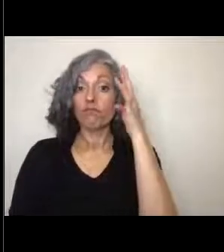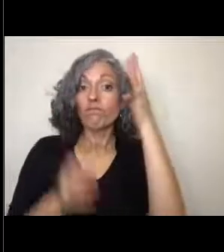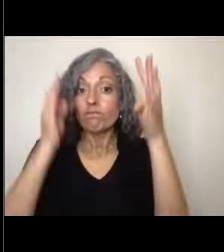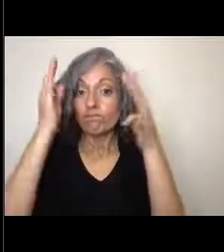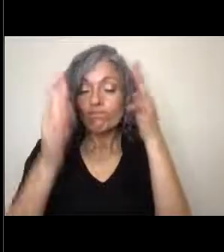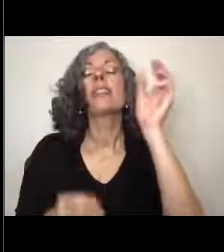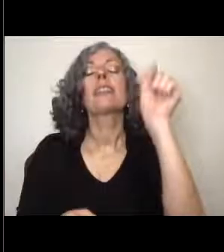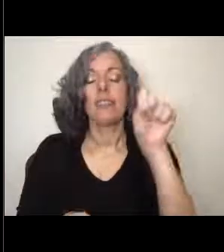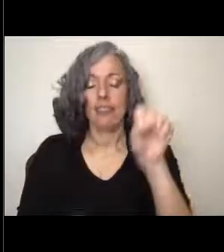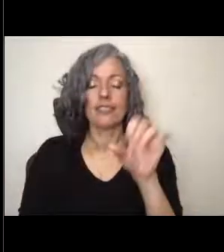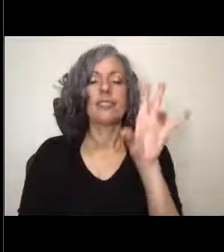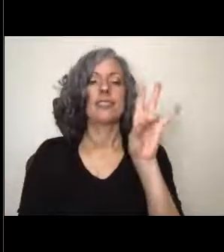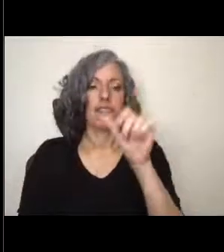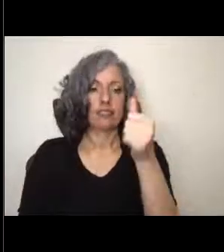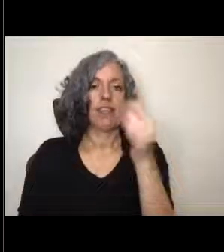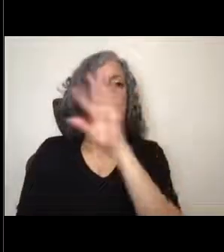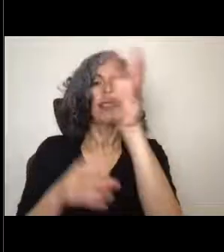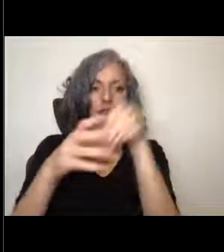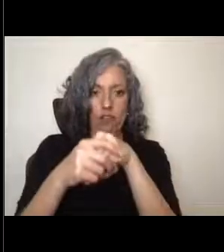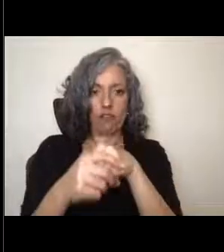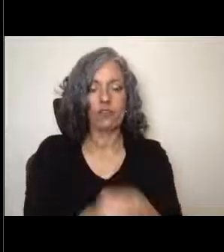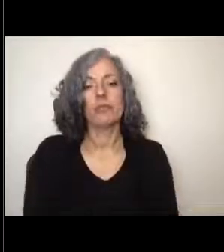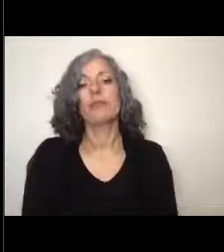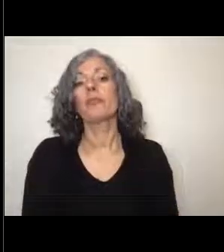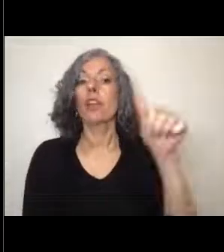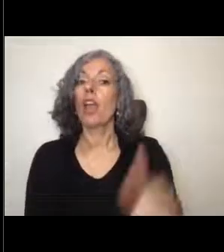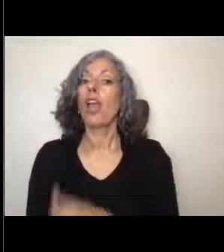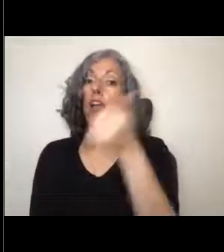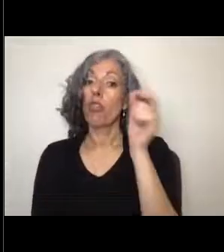is in there. Thank you. Any other questions?